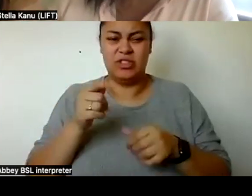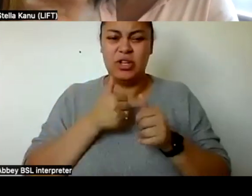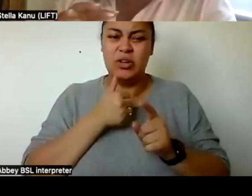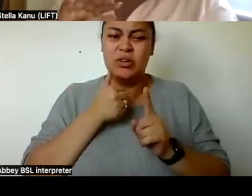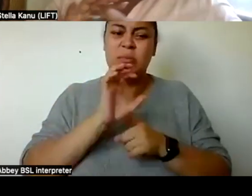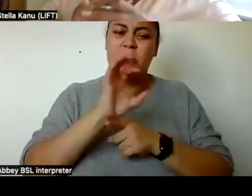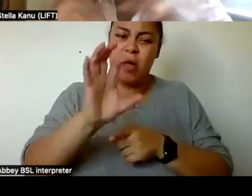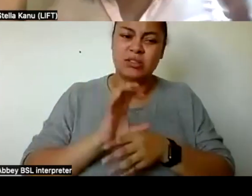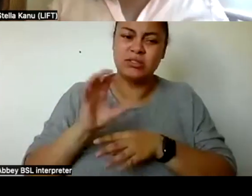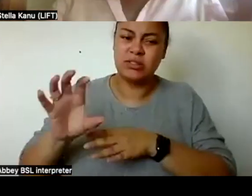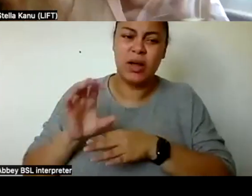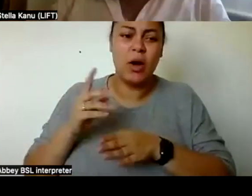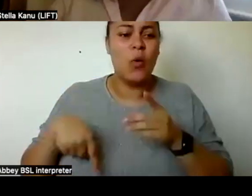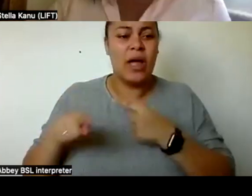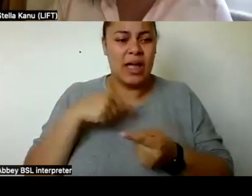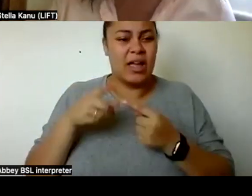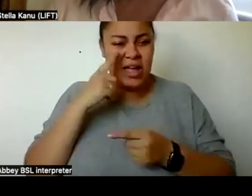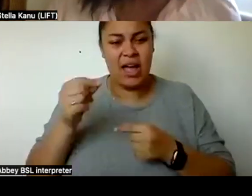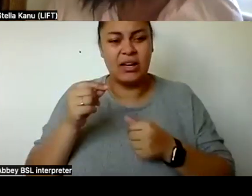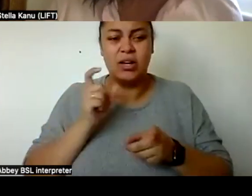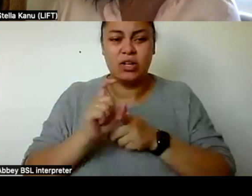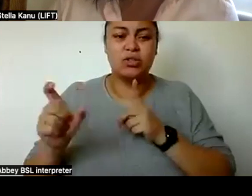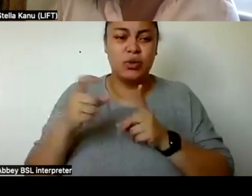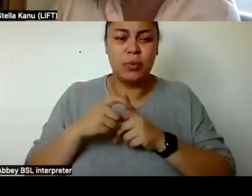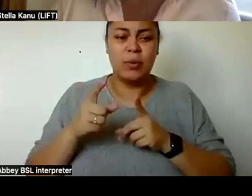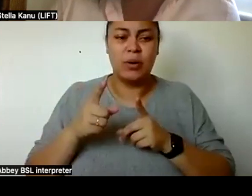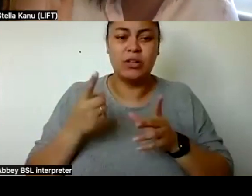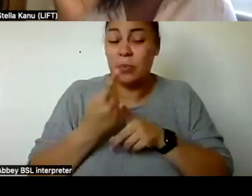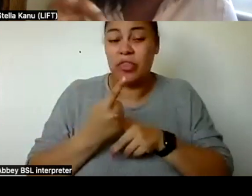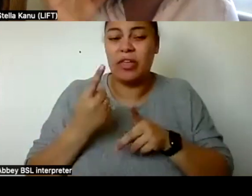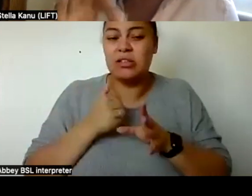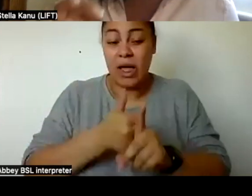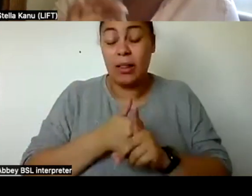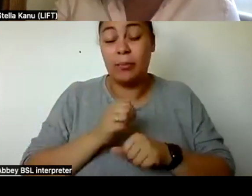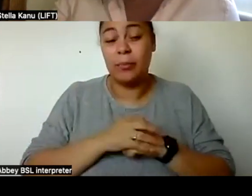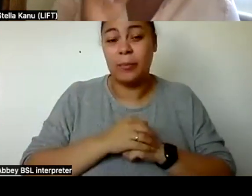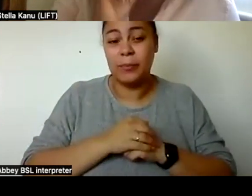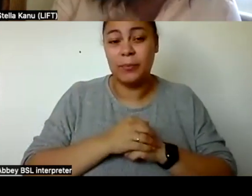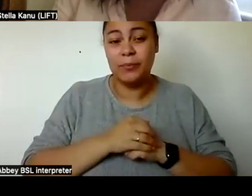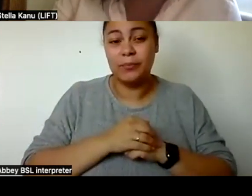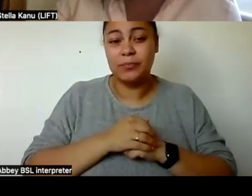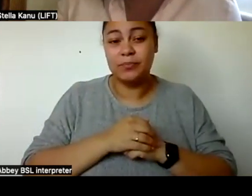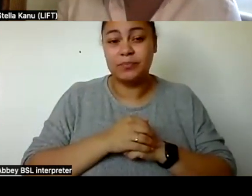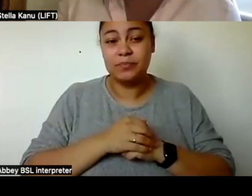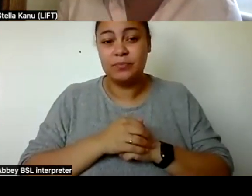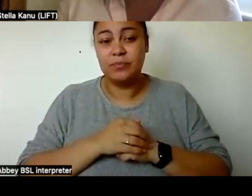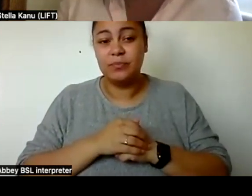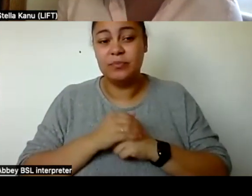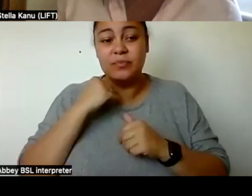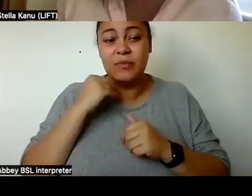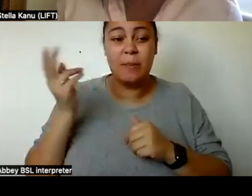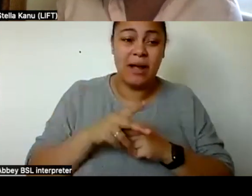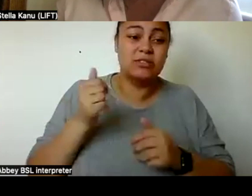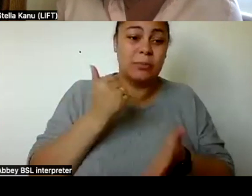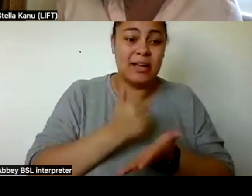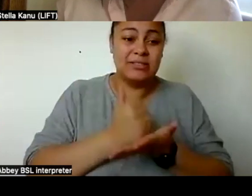do something to make the environment better. And sometimes that goes back to basics again, the kind of everyday experience,